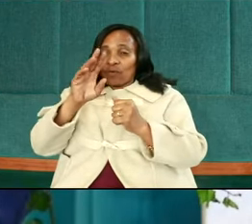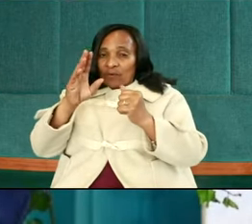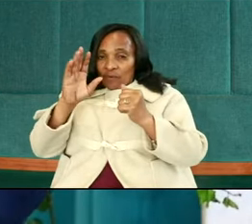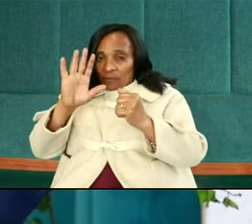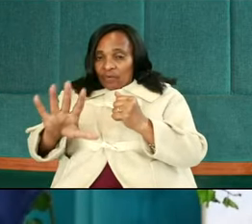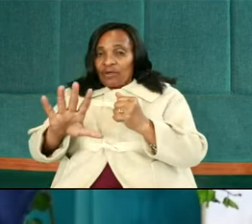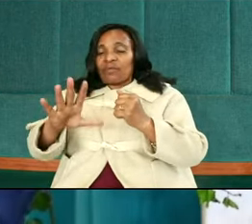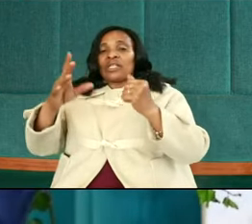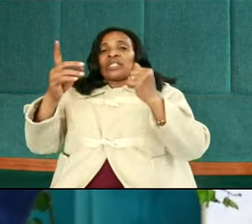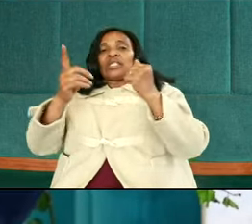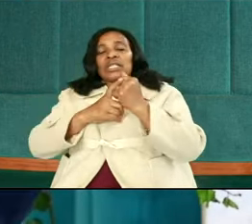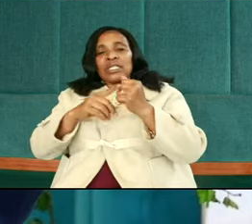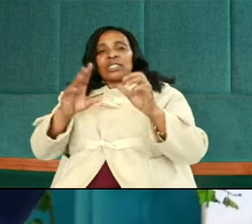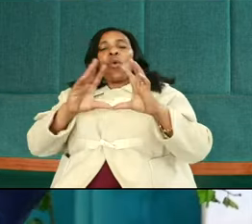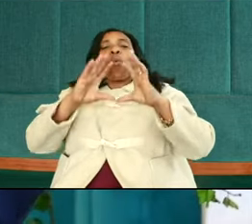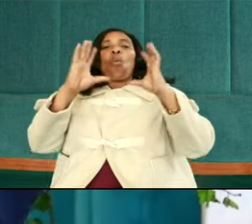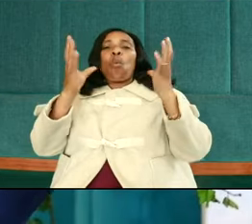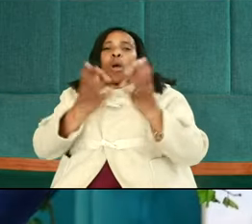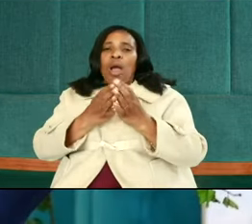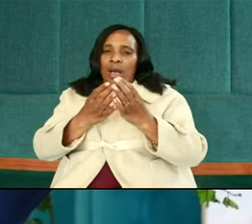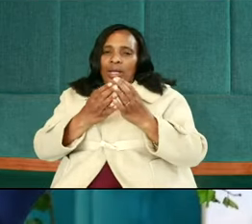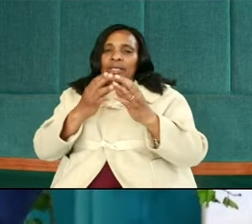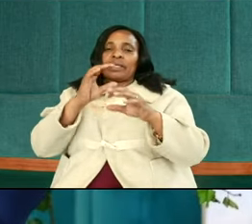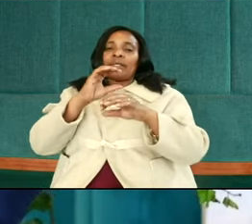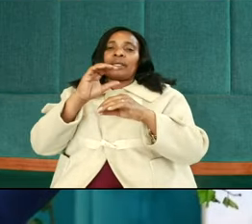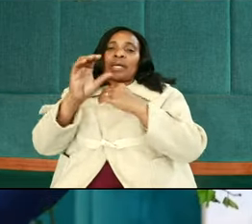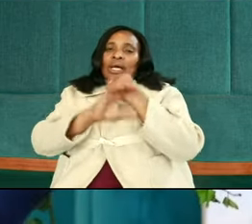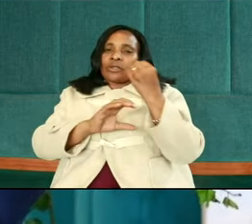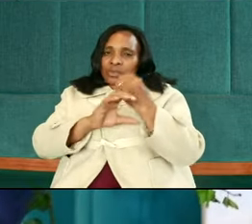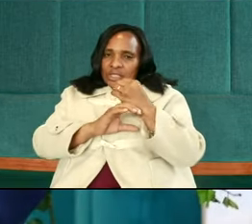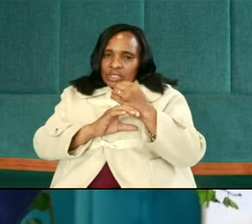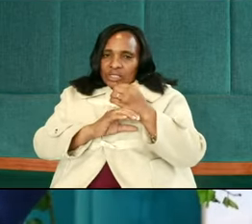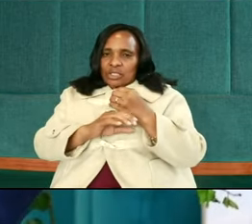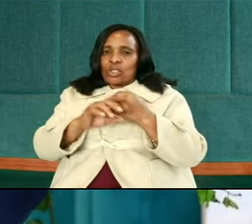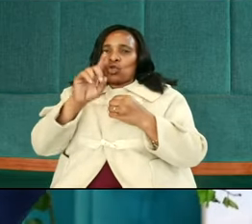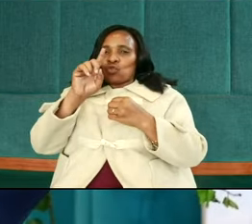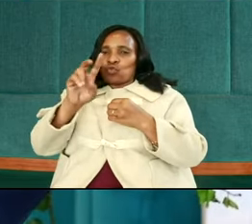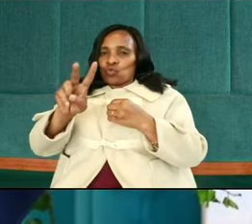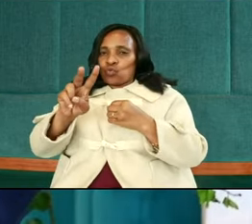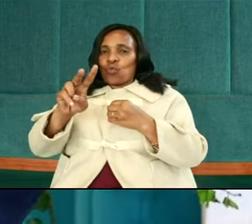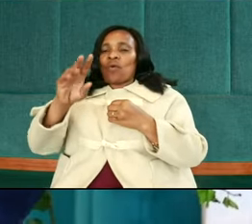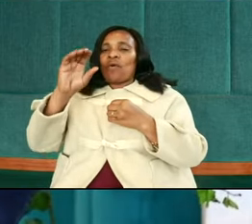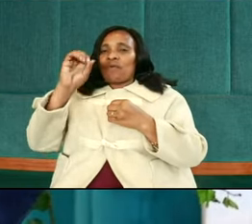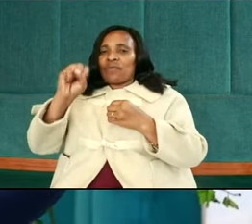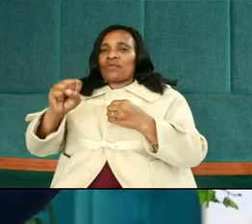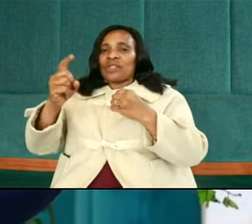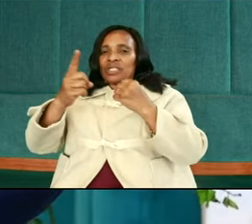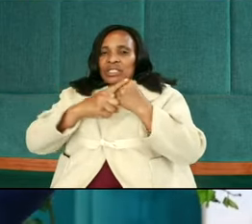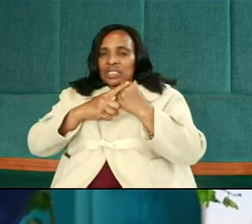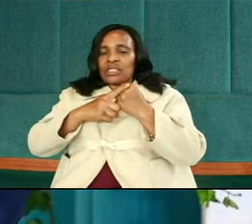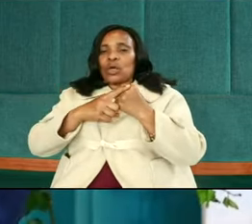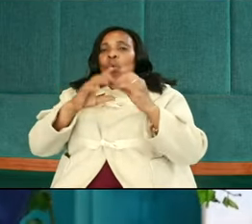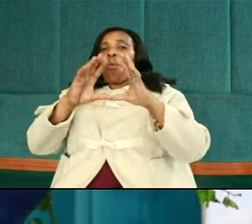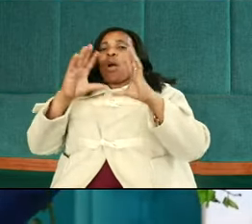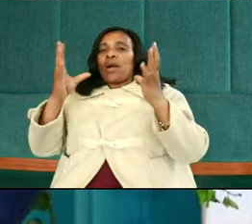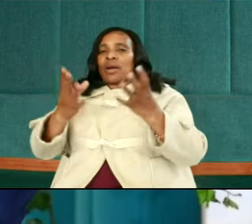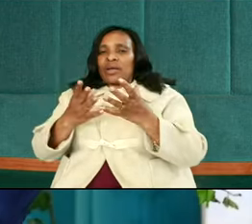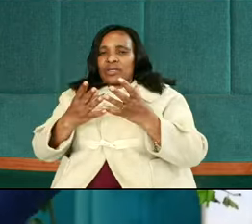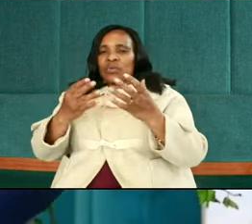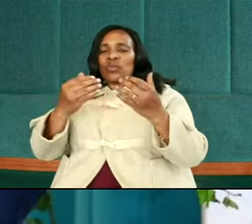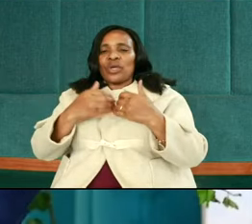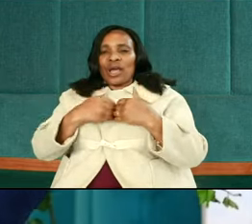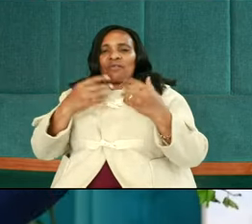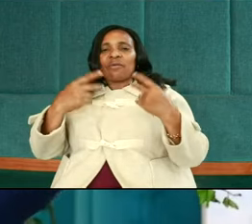countries worldwide. Present within 256 countries worldwide. We